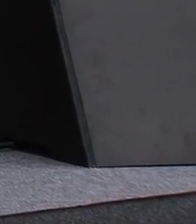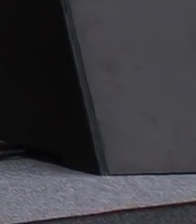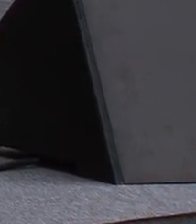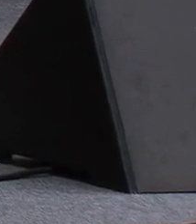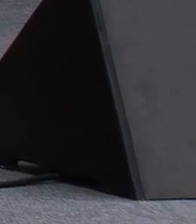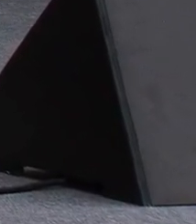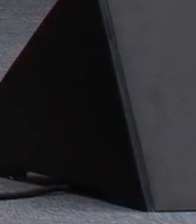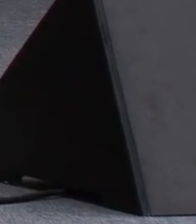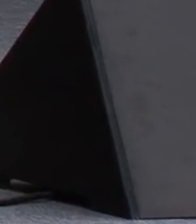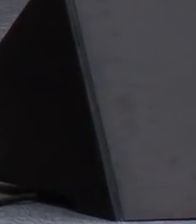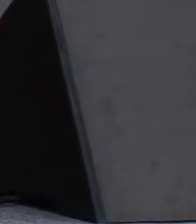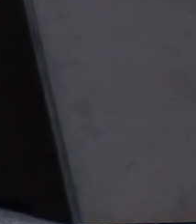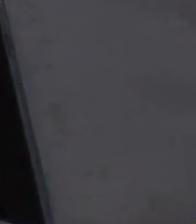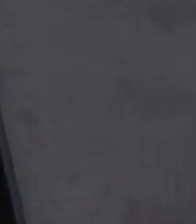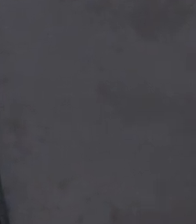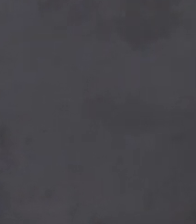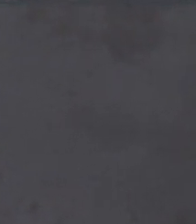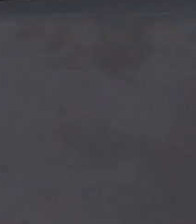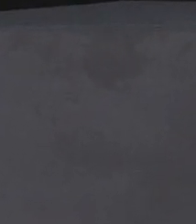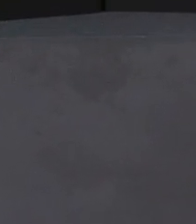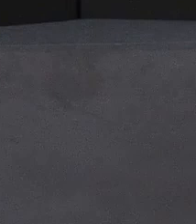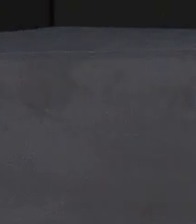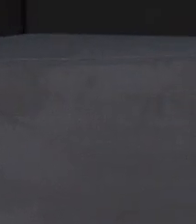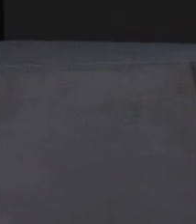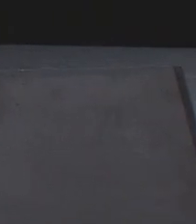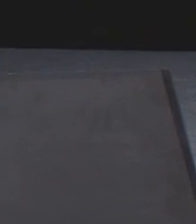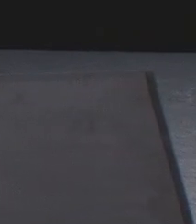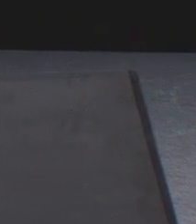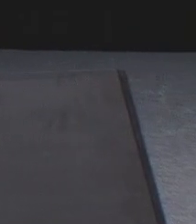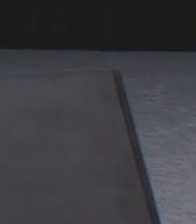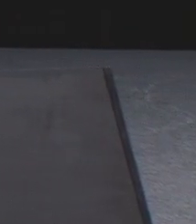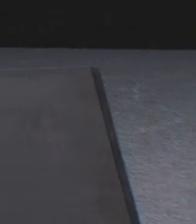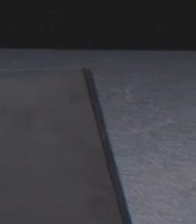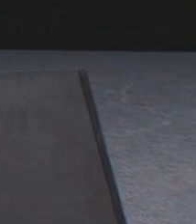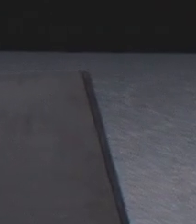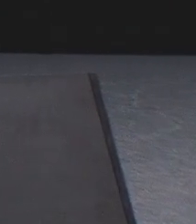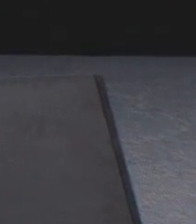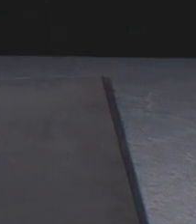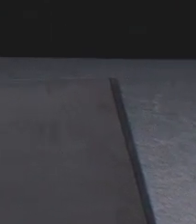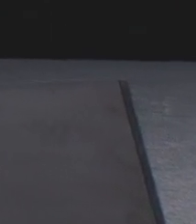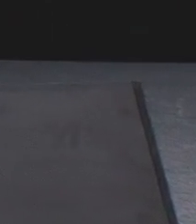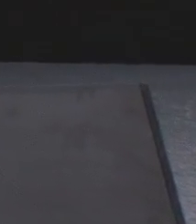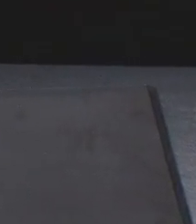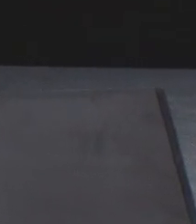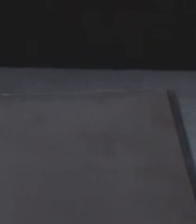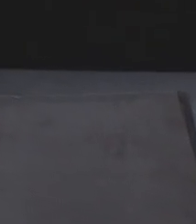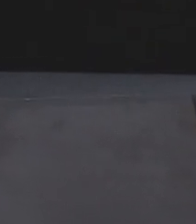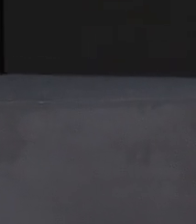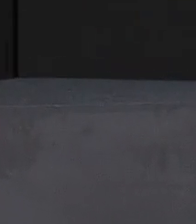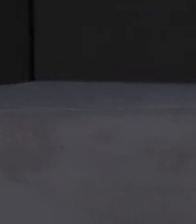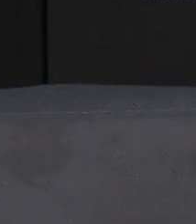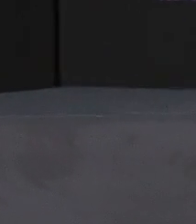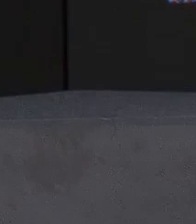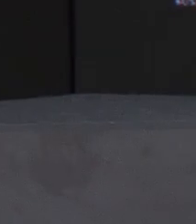Thank you. Thank you so much. So, when I heard from Aurinda from